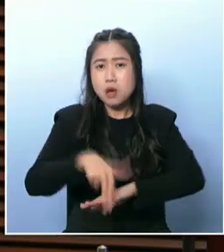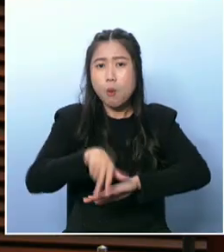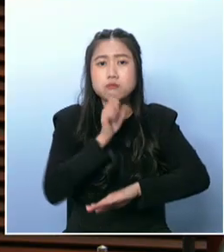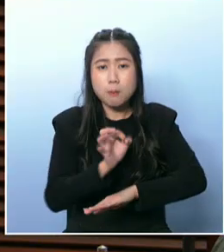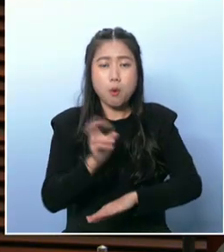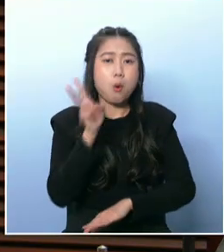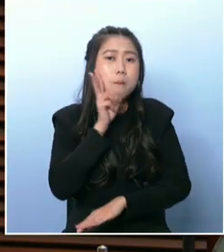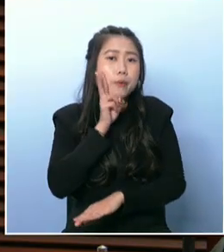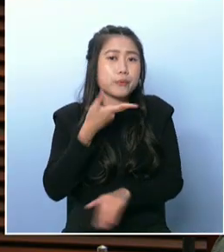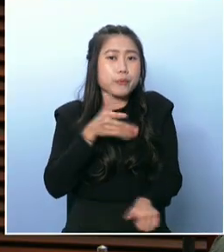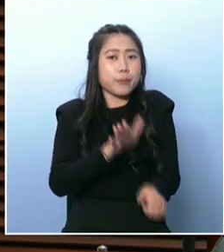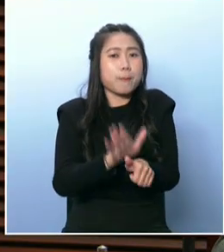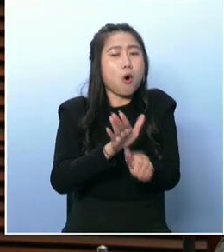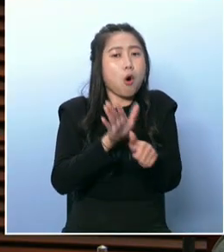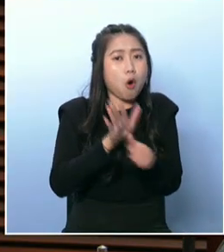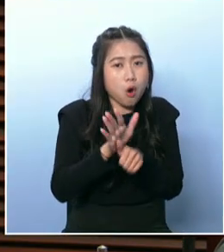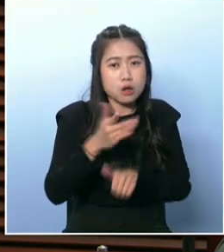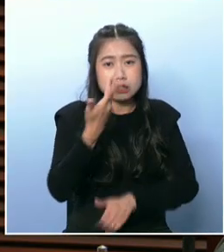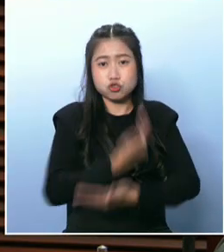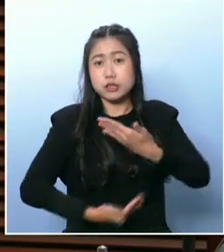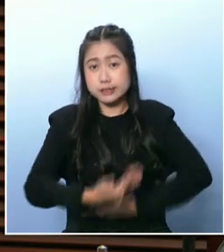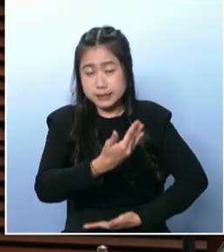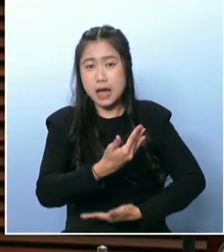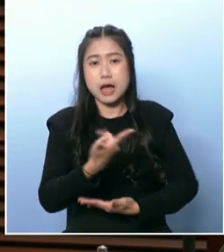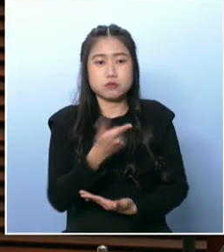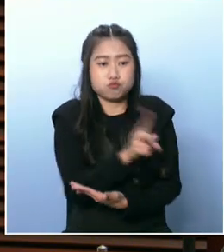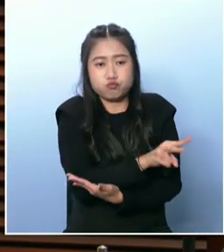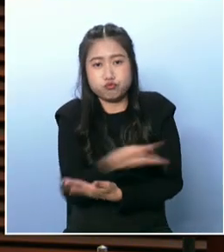often operated by social welfare organizations.